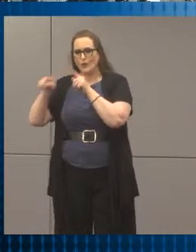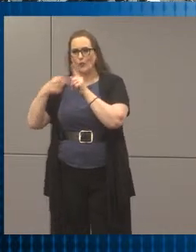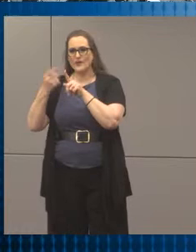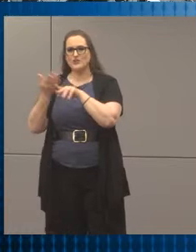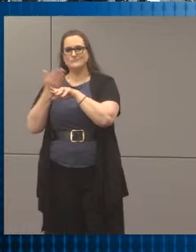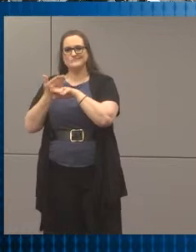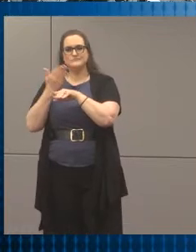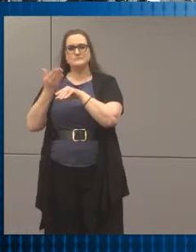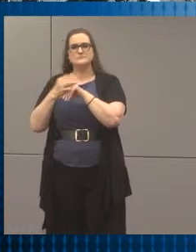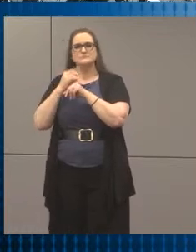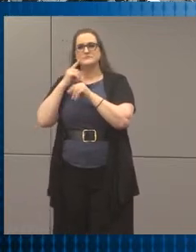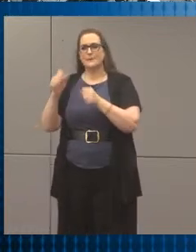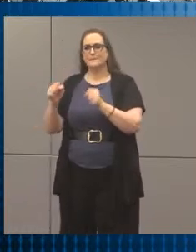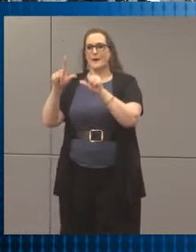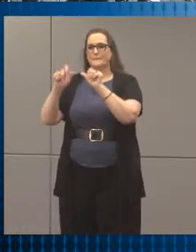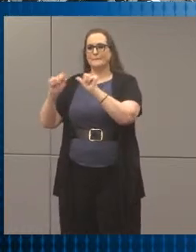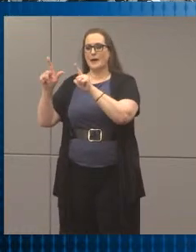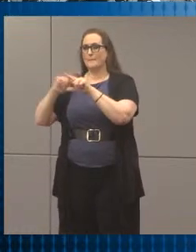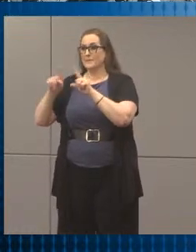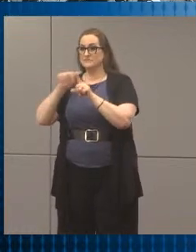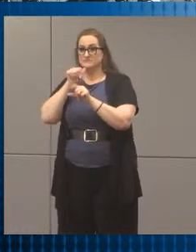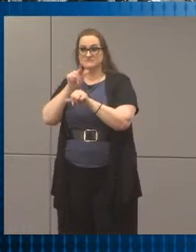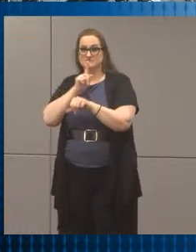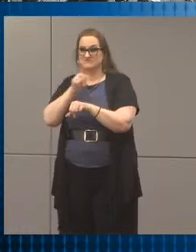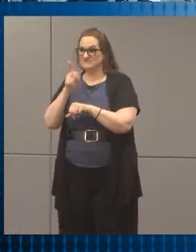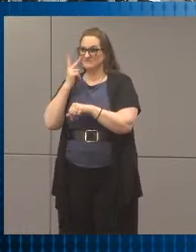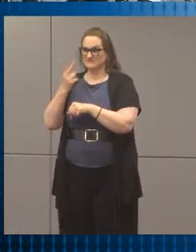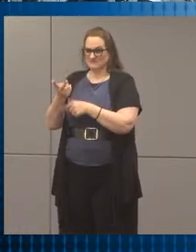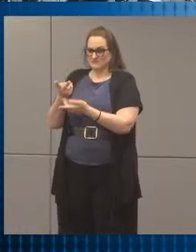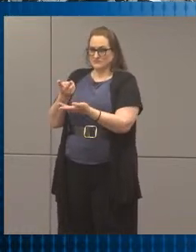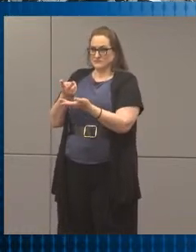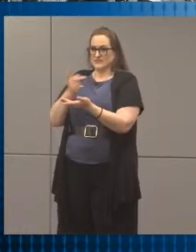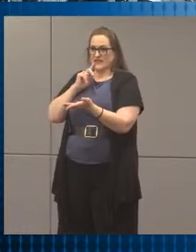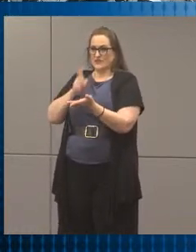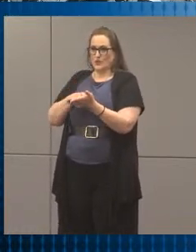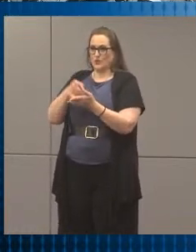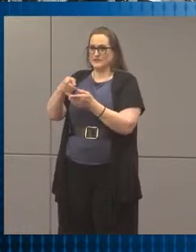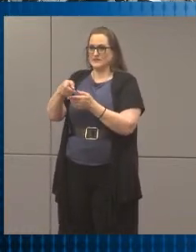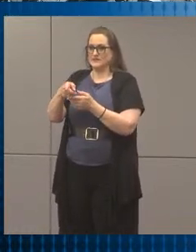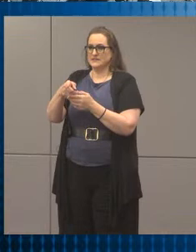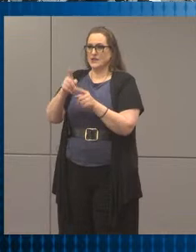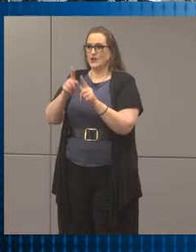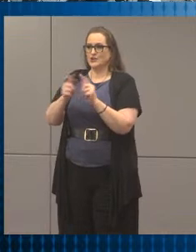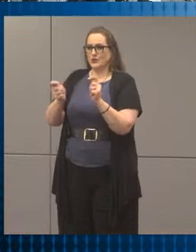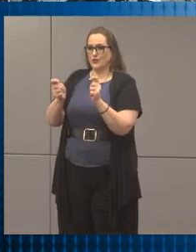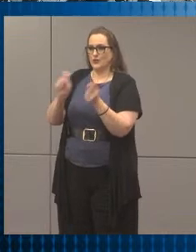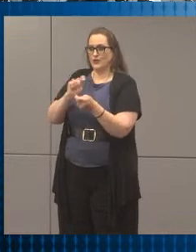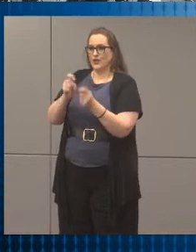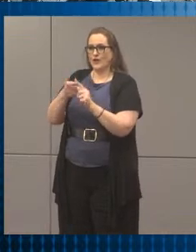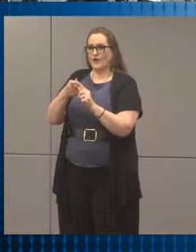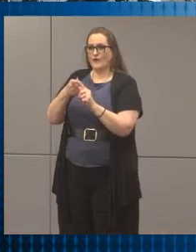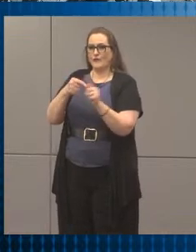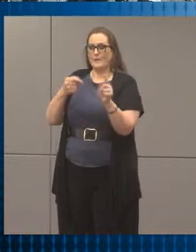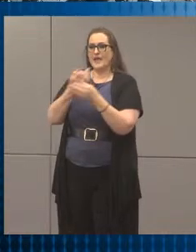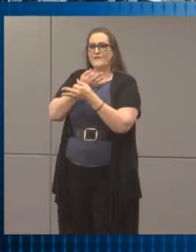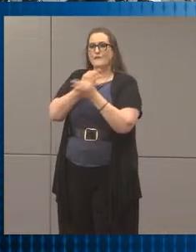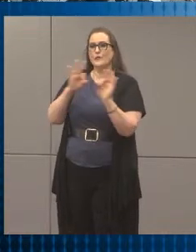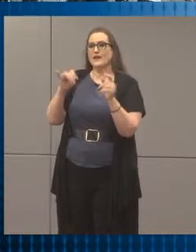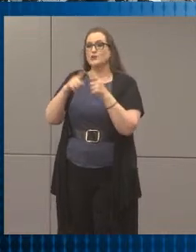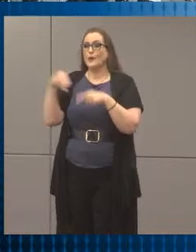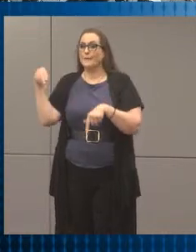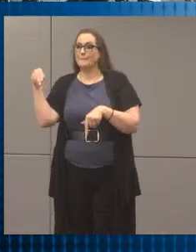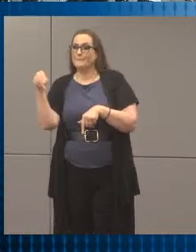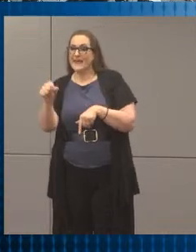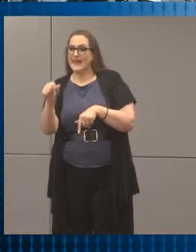clicked through, didn't see the notice to convert from a free to a